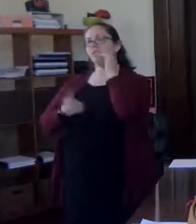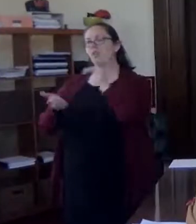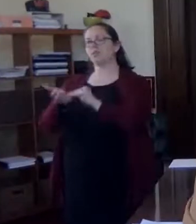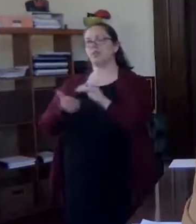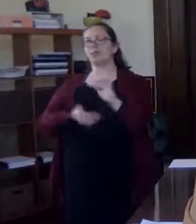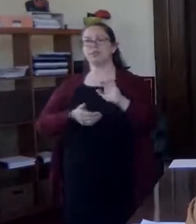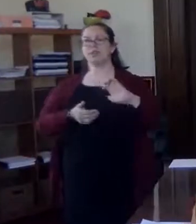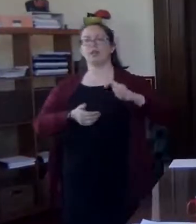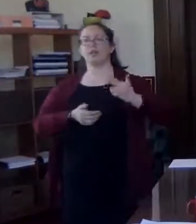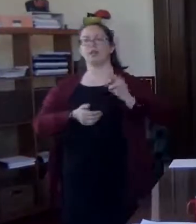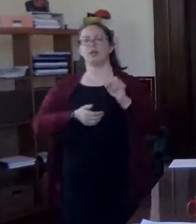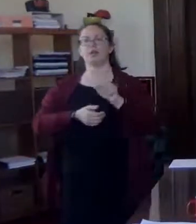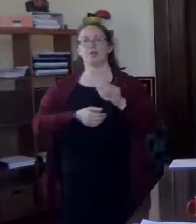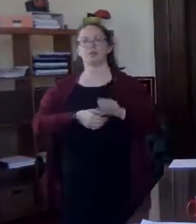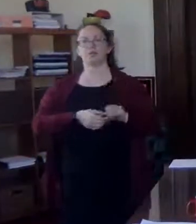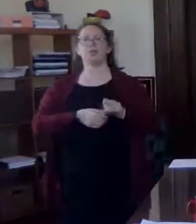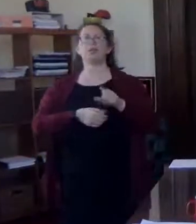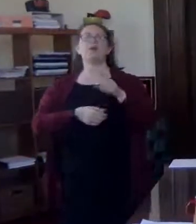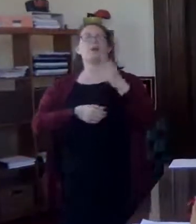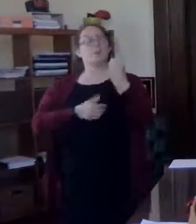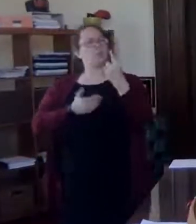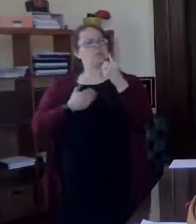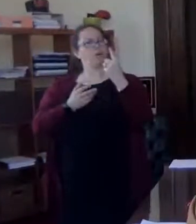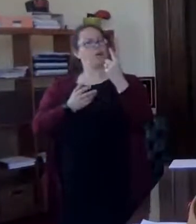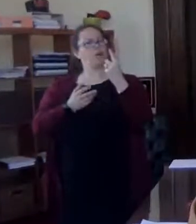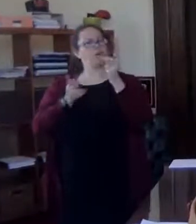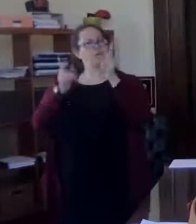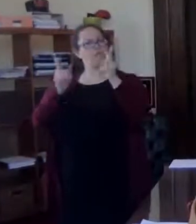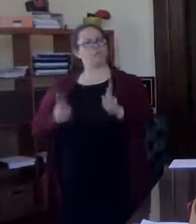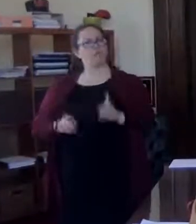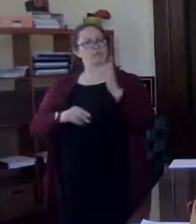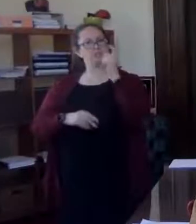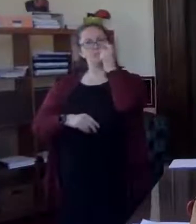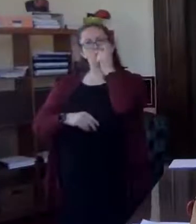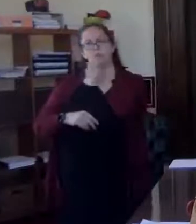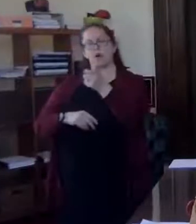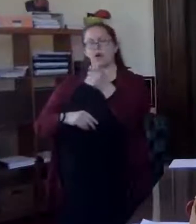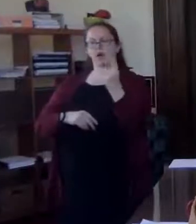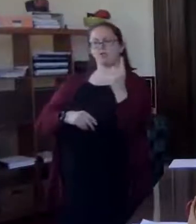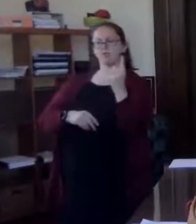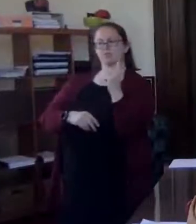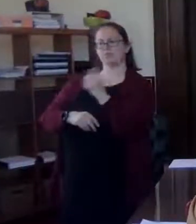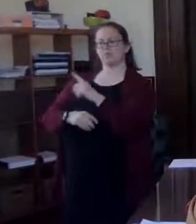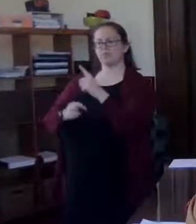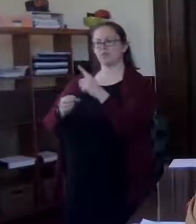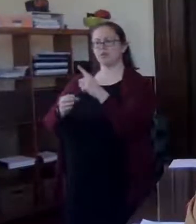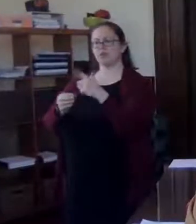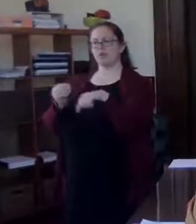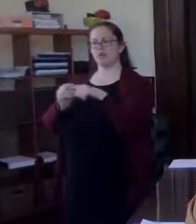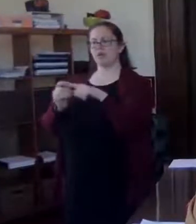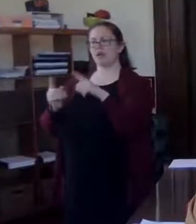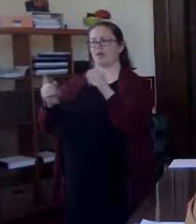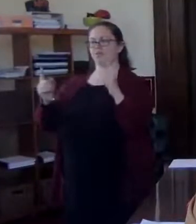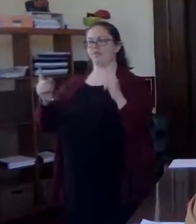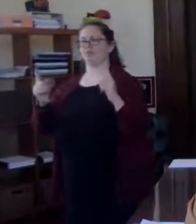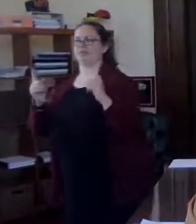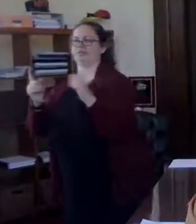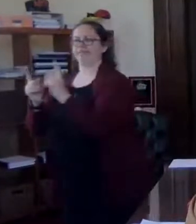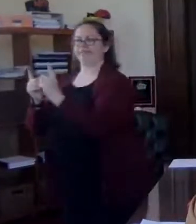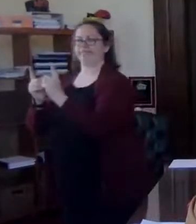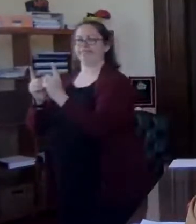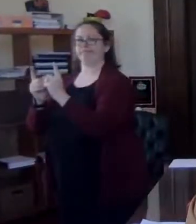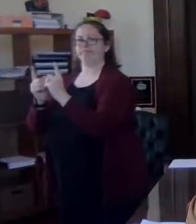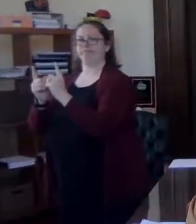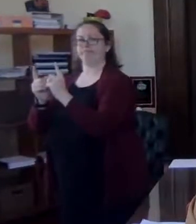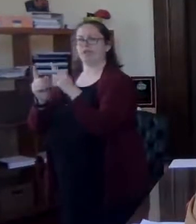it some. One of your viewers is asking about the importance of coming into contact with the people who have been,